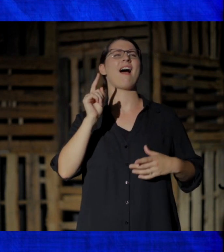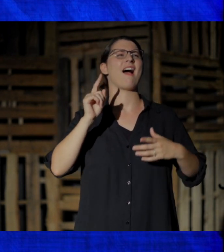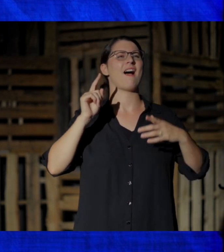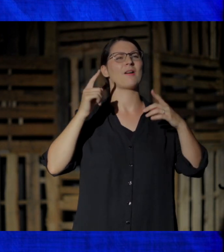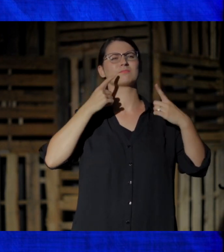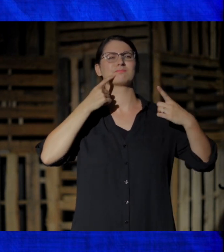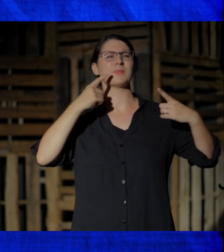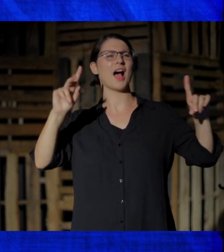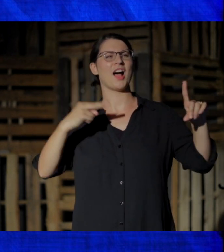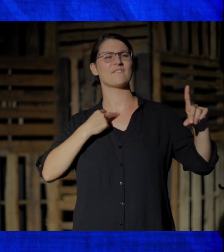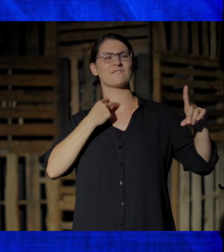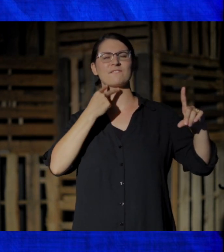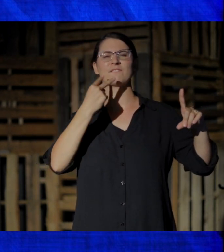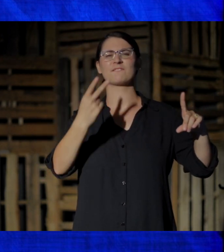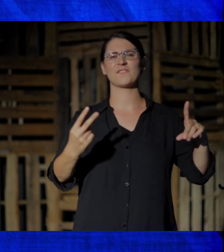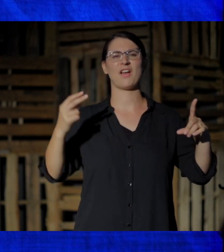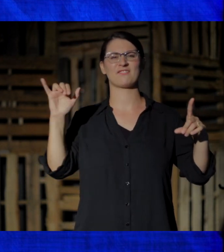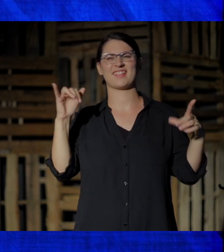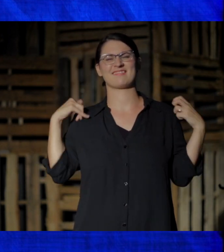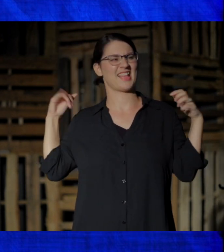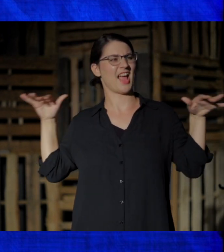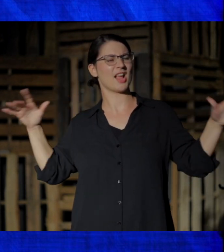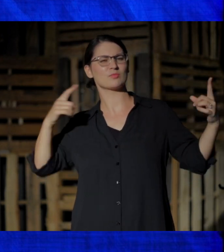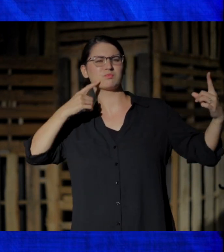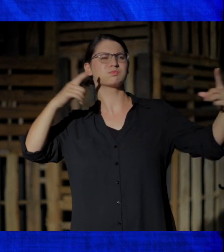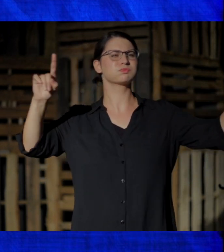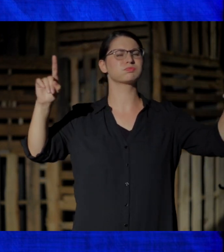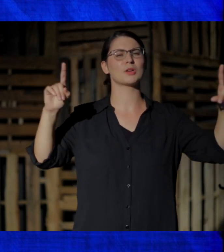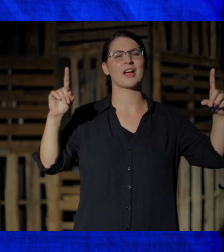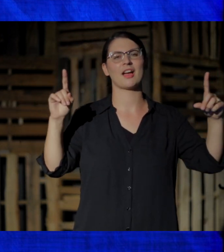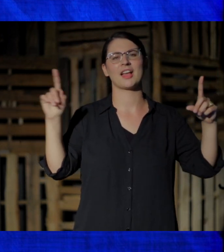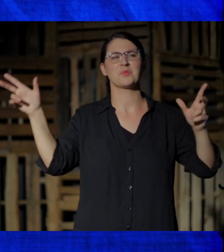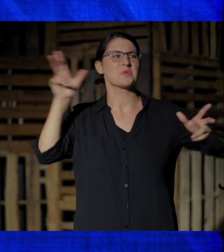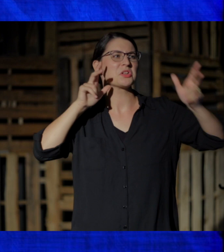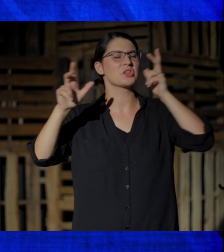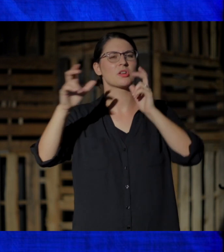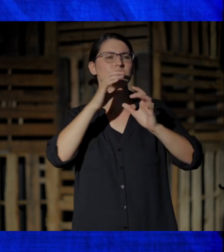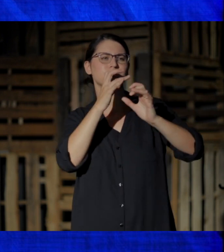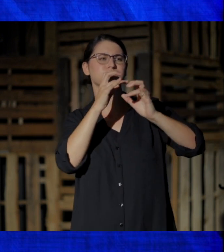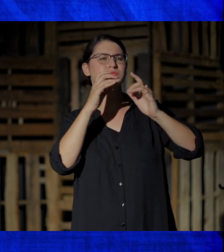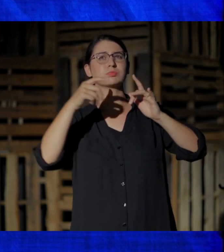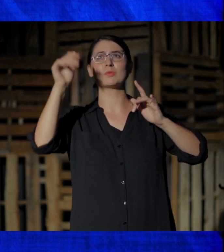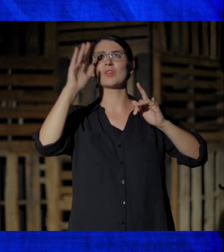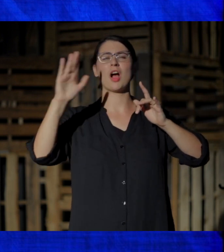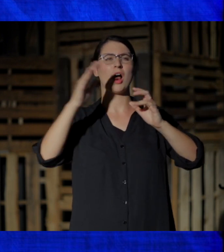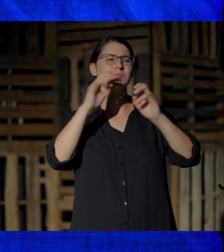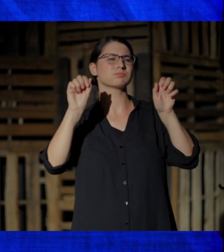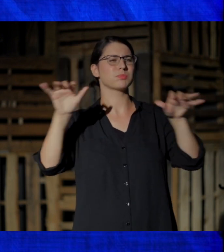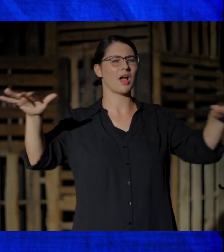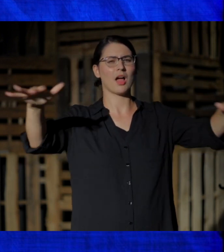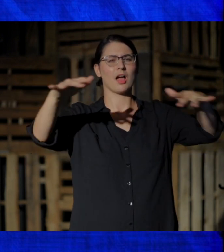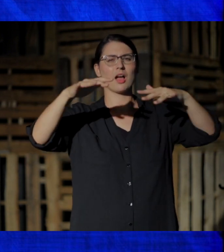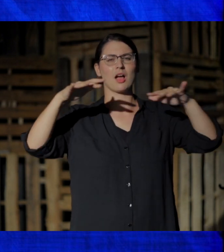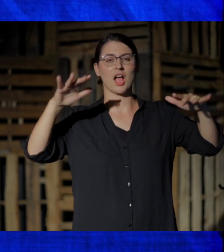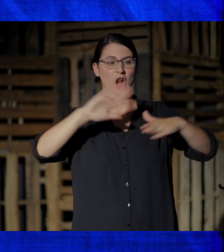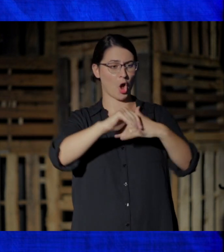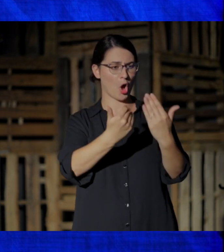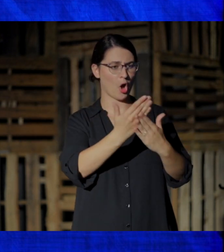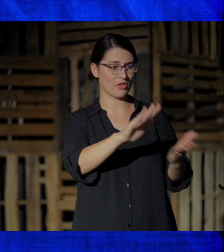of an archangel, and with the sound of the trumpet of God, and the dead in Christ will rise.